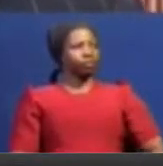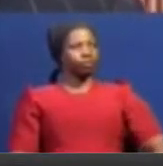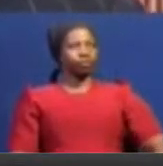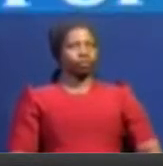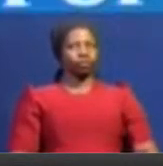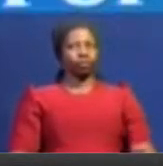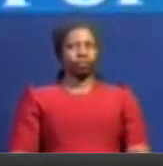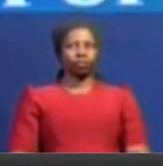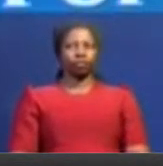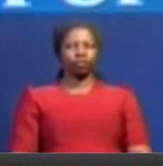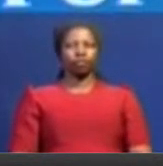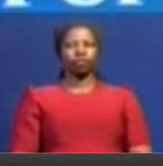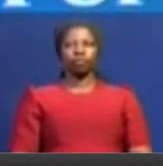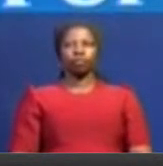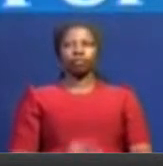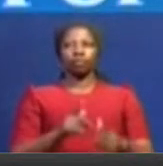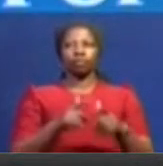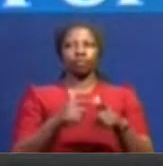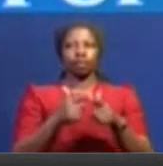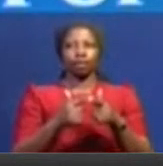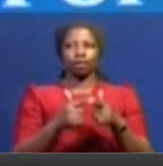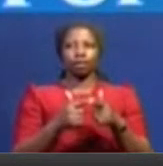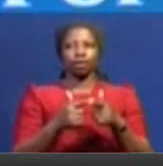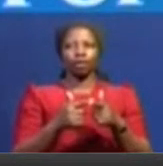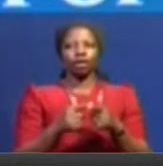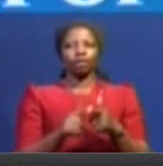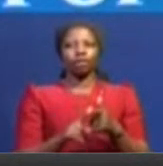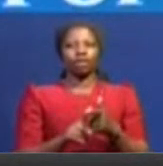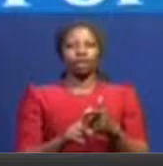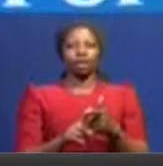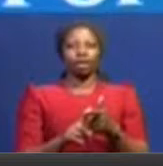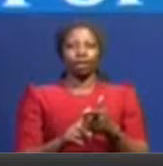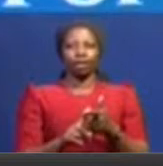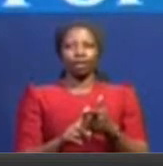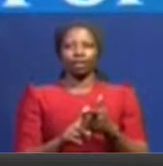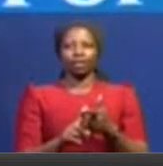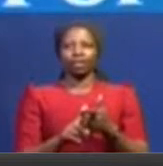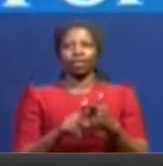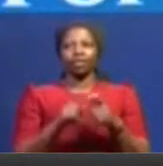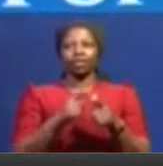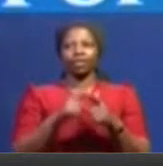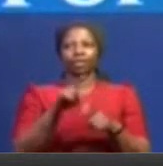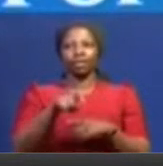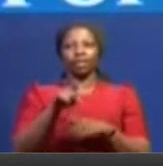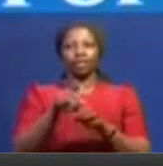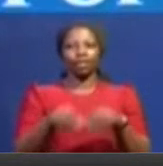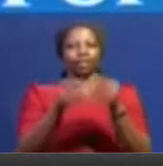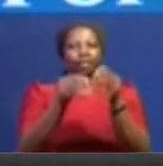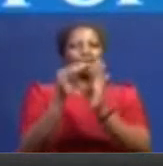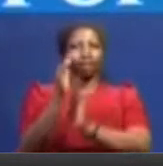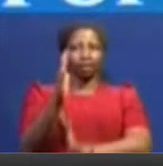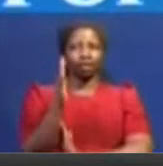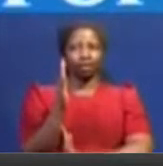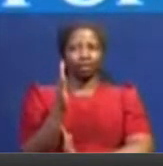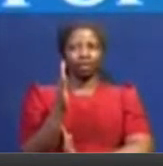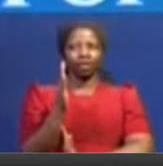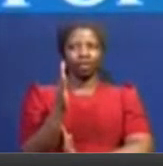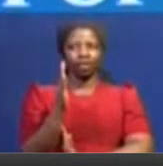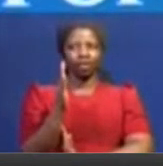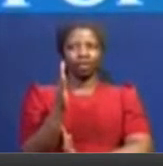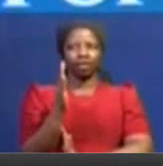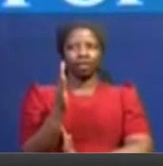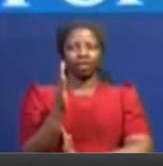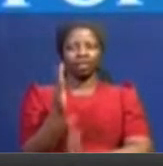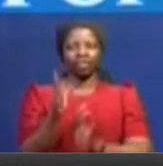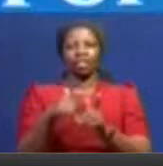like you would give a logbook to Yes. someone Yes. as security. For Yes. we are doing this together.